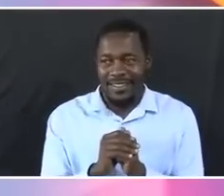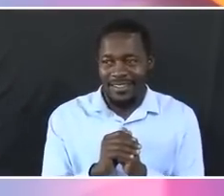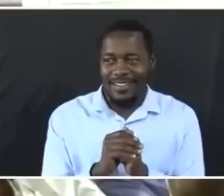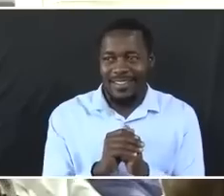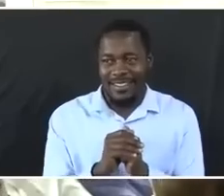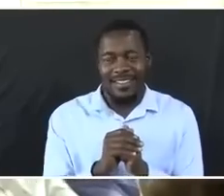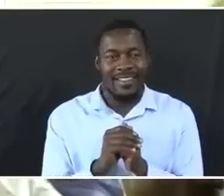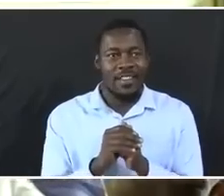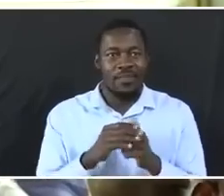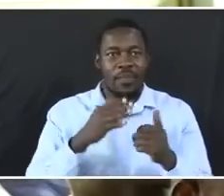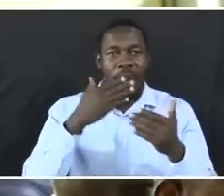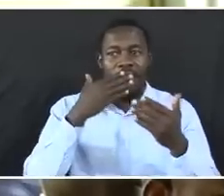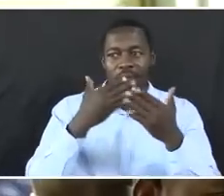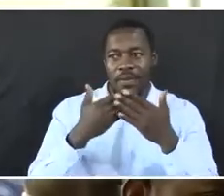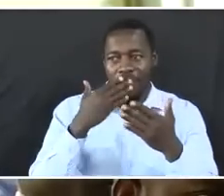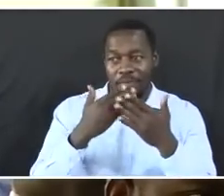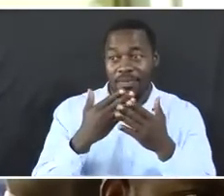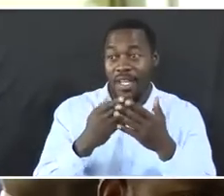Okay, thank you.